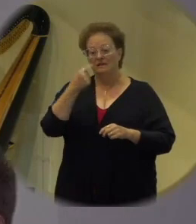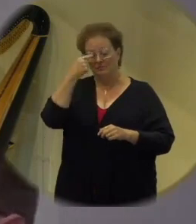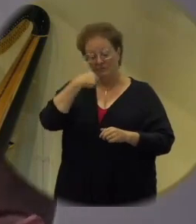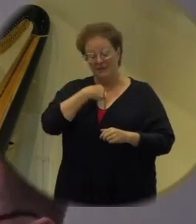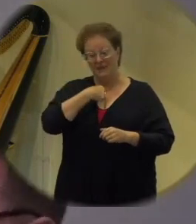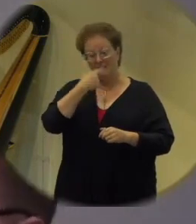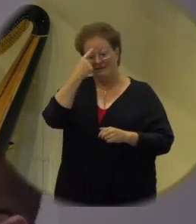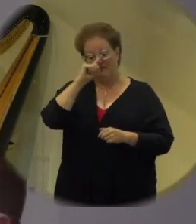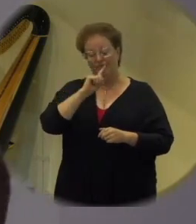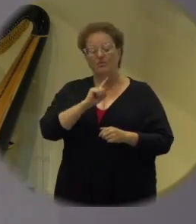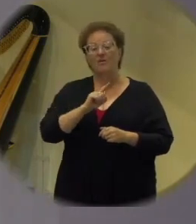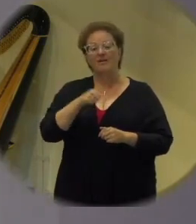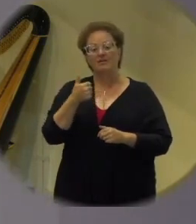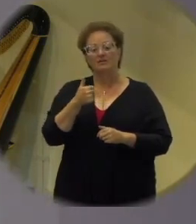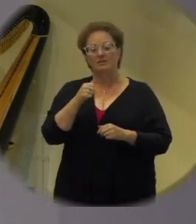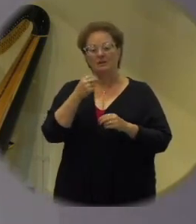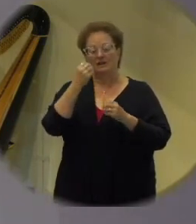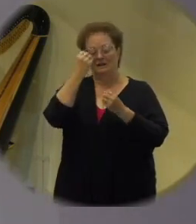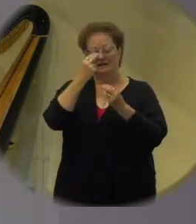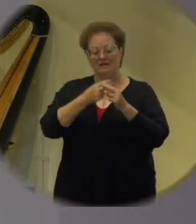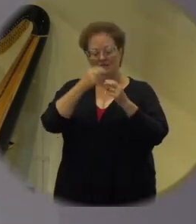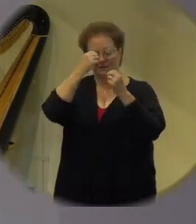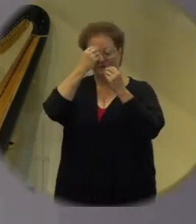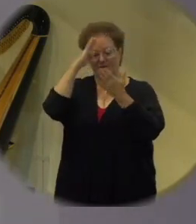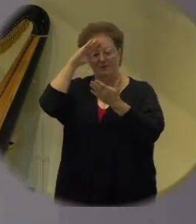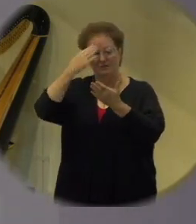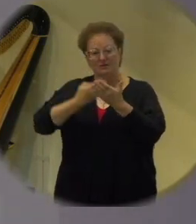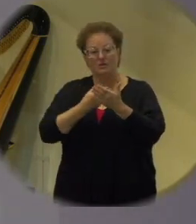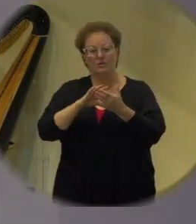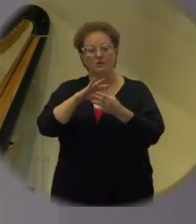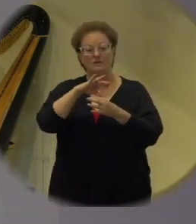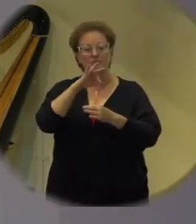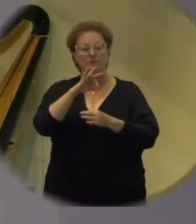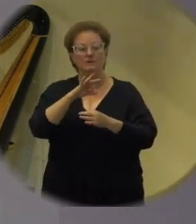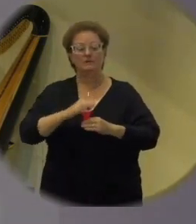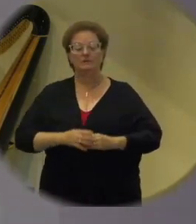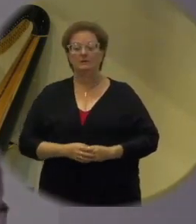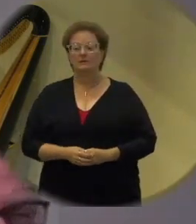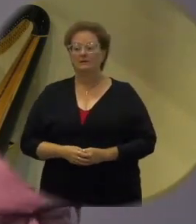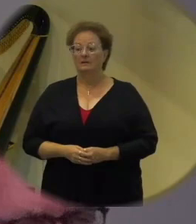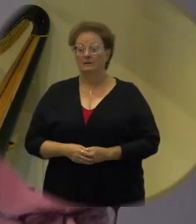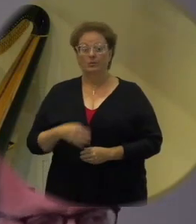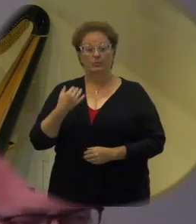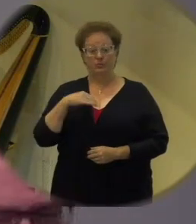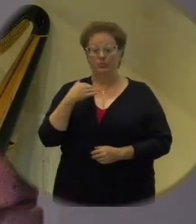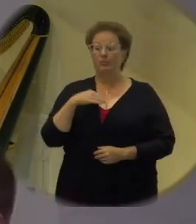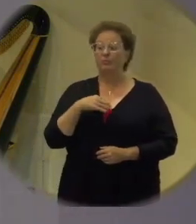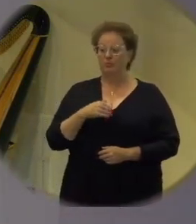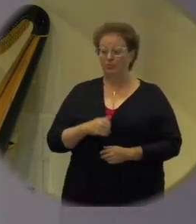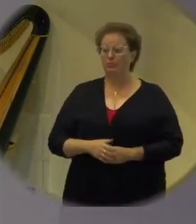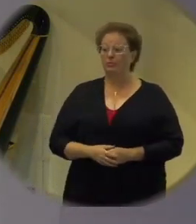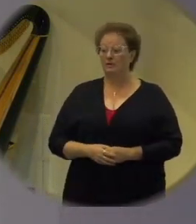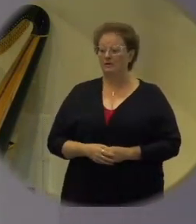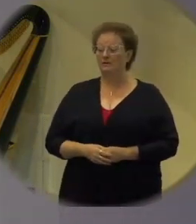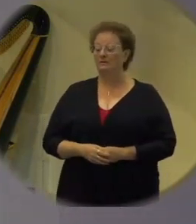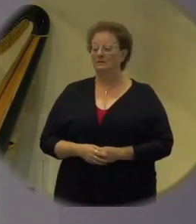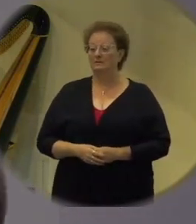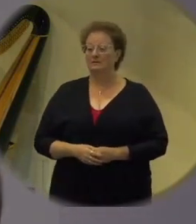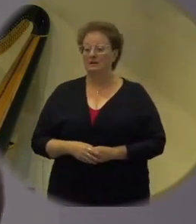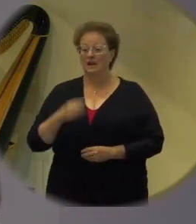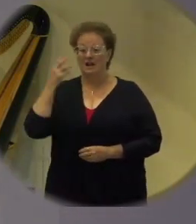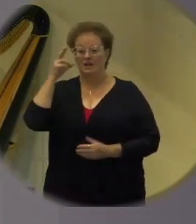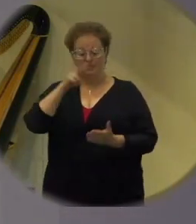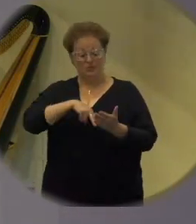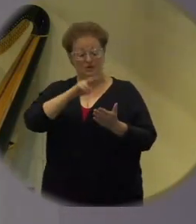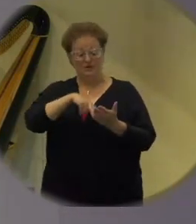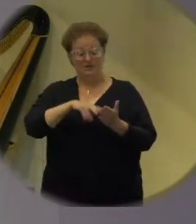God bless you in the name of the Father, Son, and Holy Spirit as we get into His Word. Pretty dramatic stuff, wouldn't you agree? I mean, when you read the